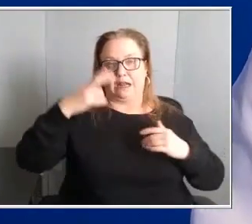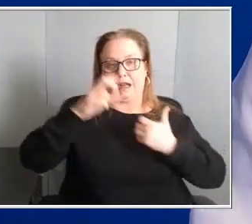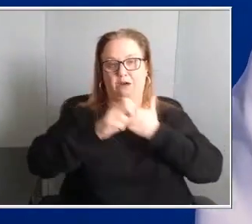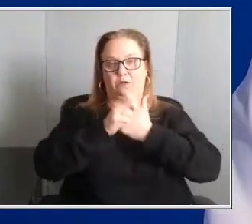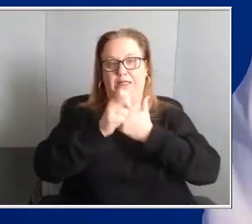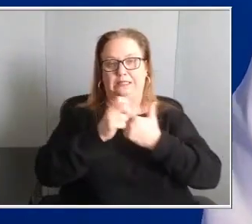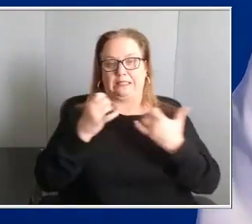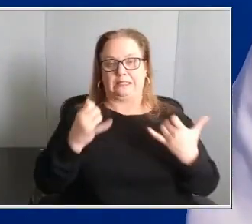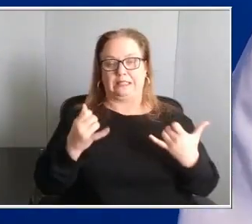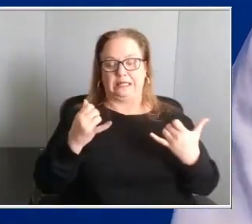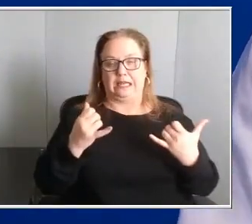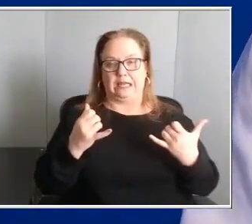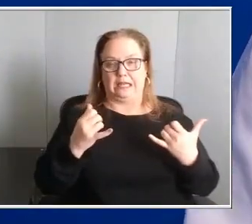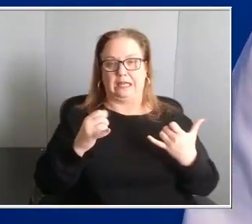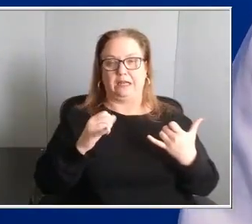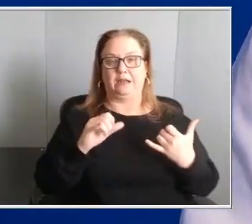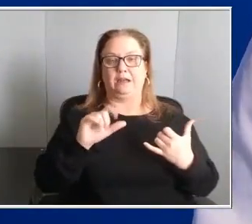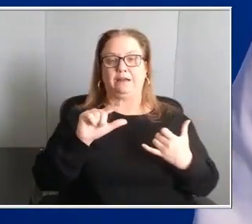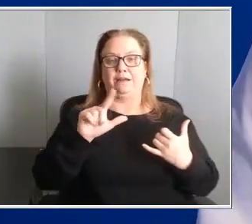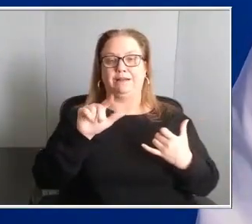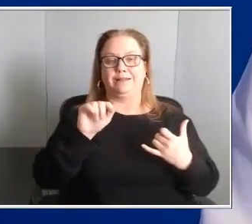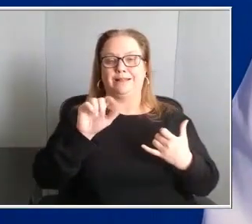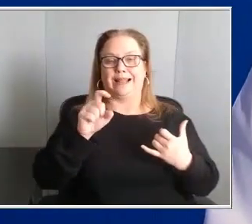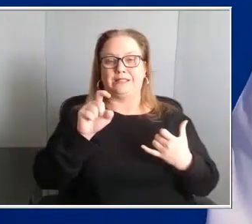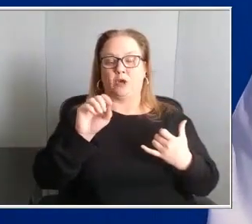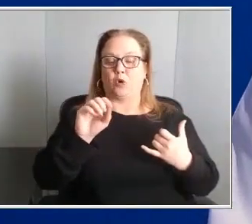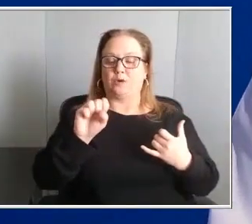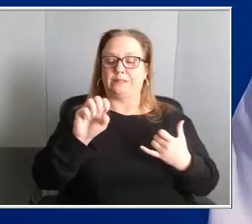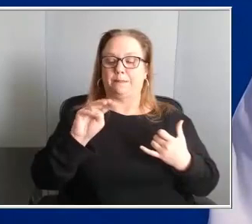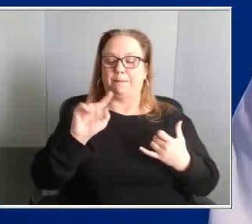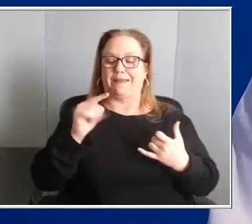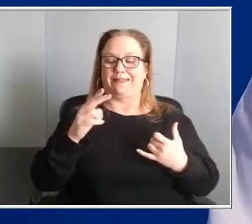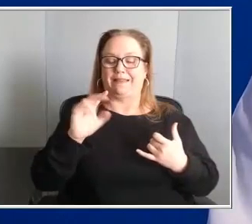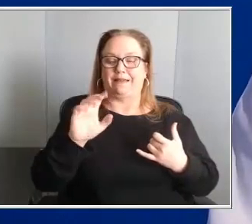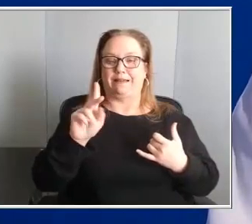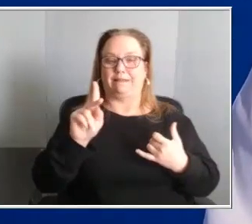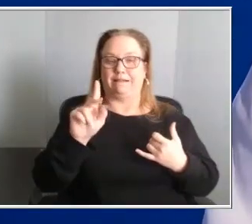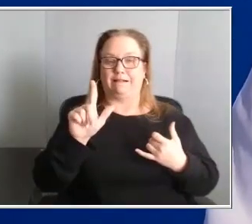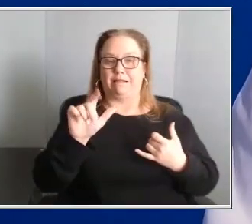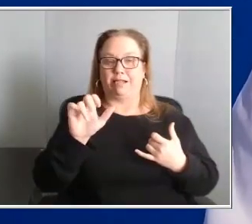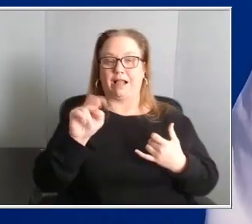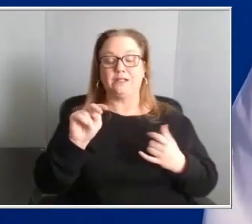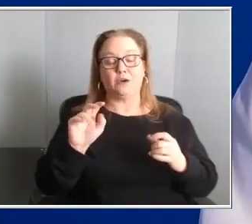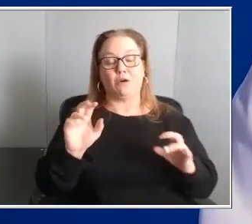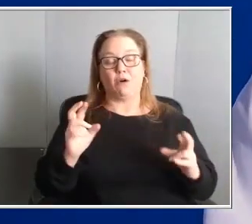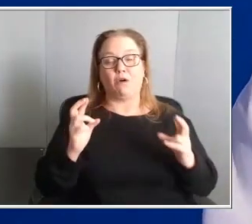be GlaxoSmithKline. Hopefully there will be 2 vaccines that people can choose from,